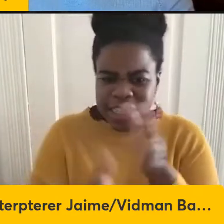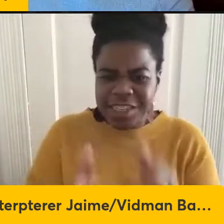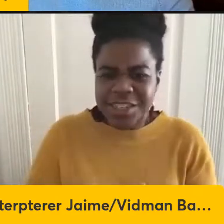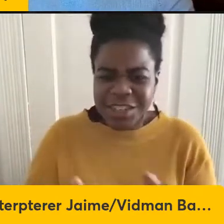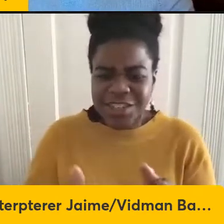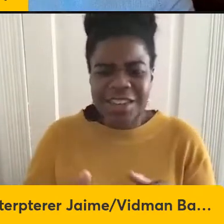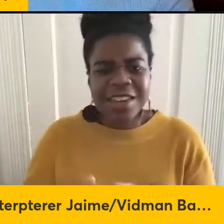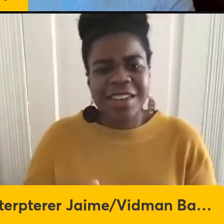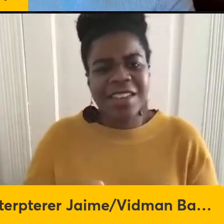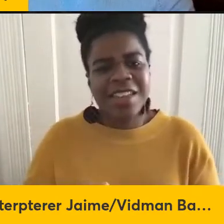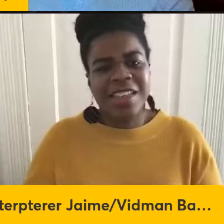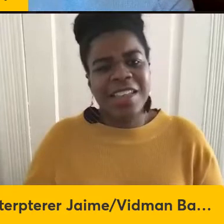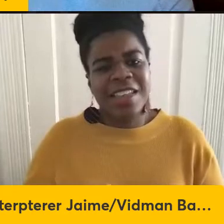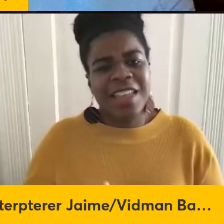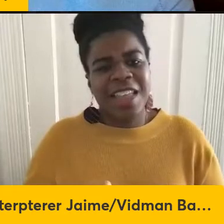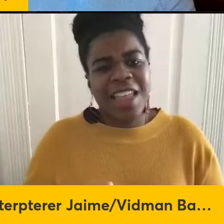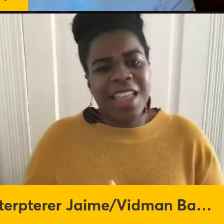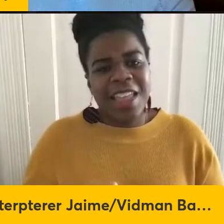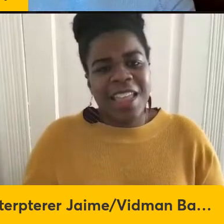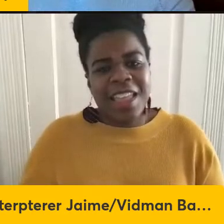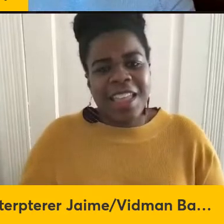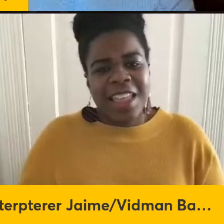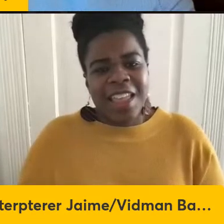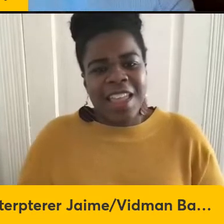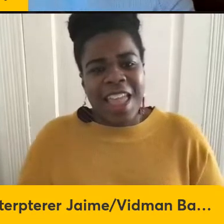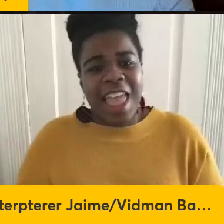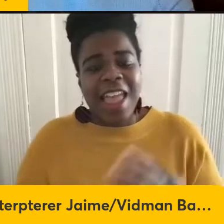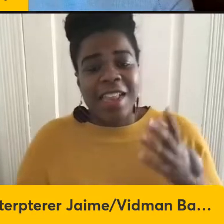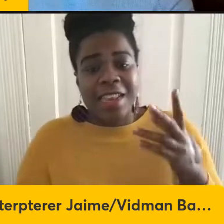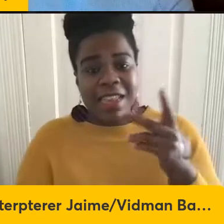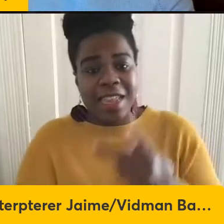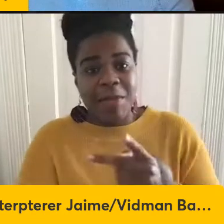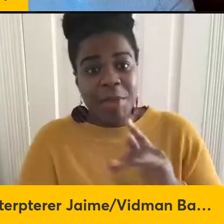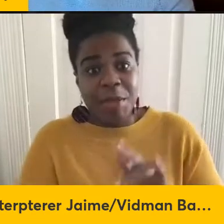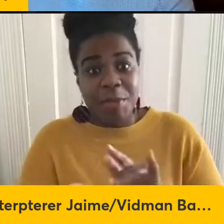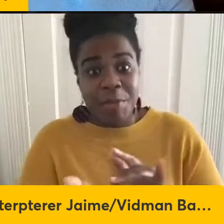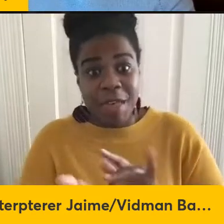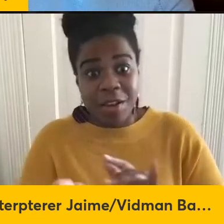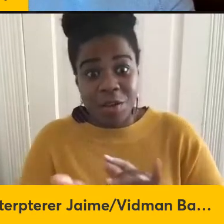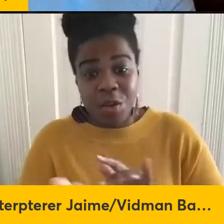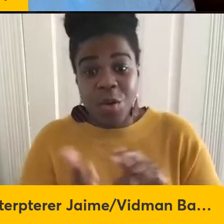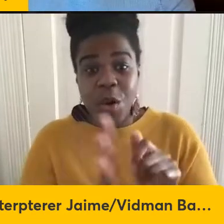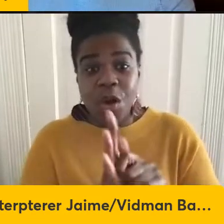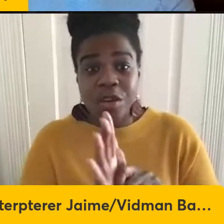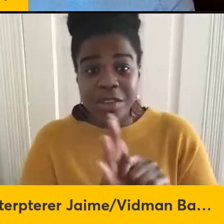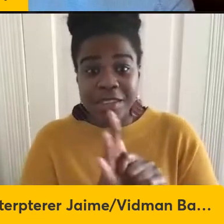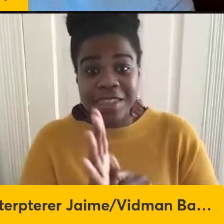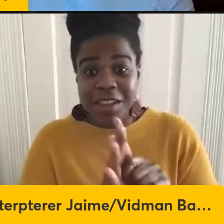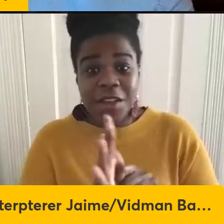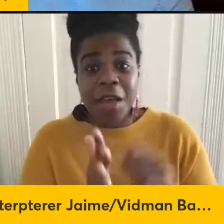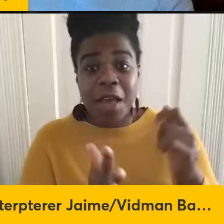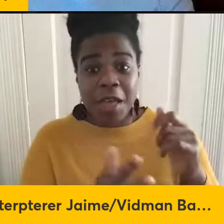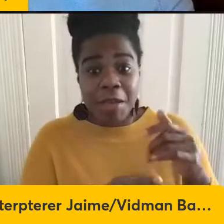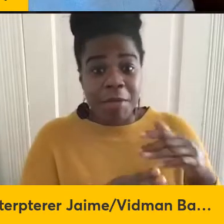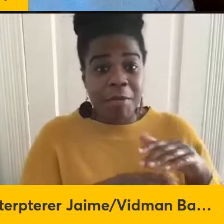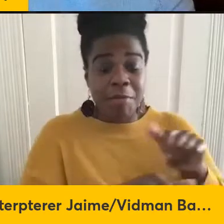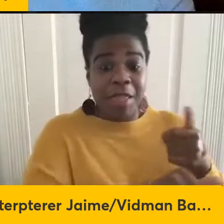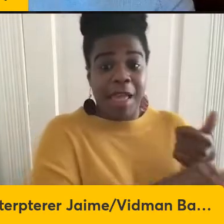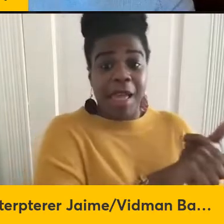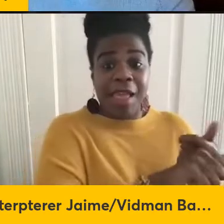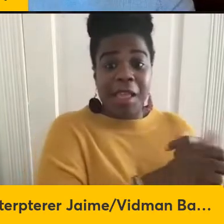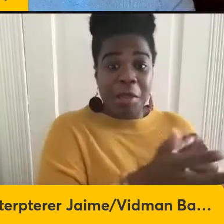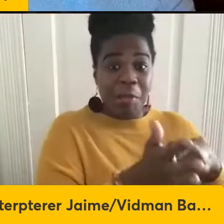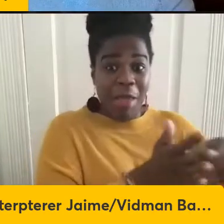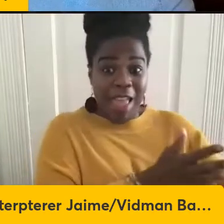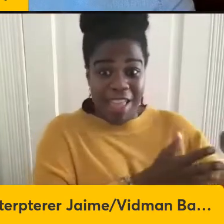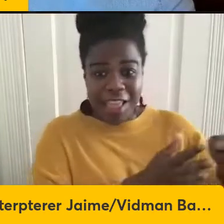to, you know, keeping medical or scientific articles behind paywalls is another issue that I could go on